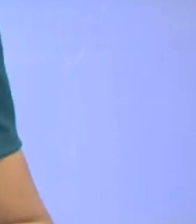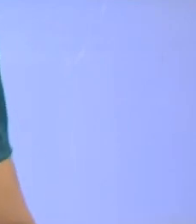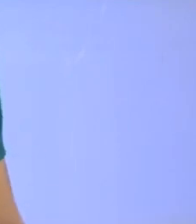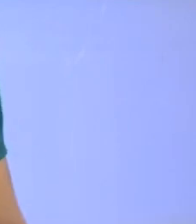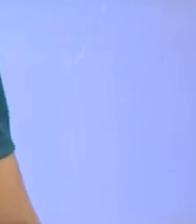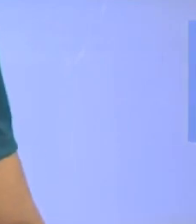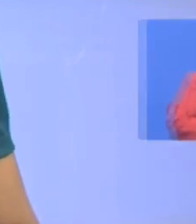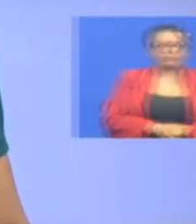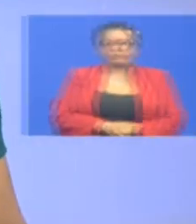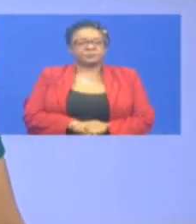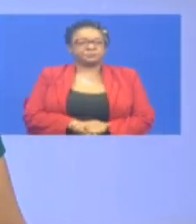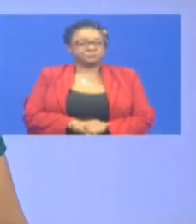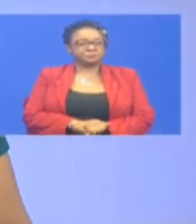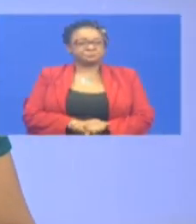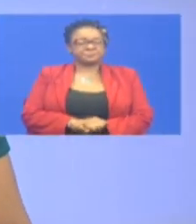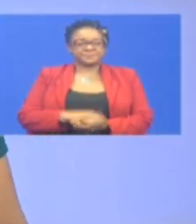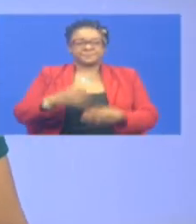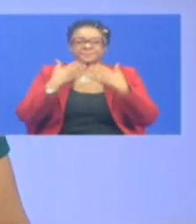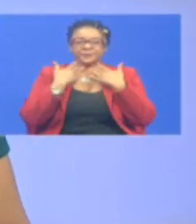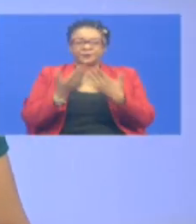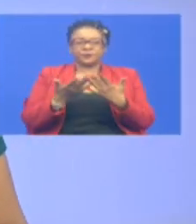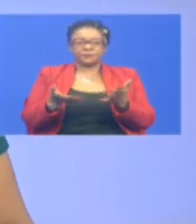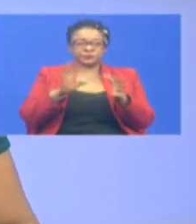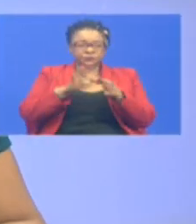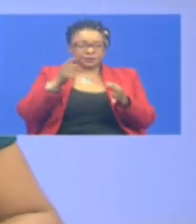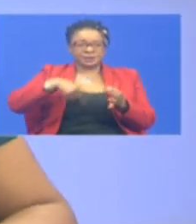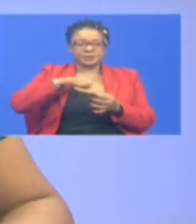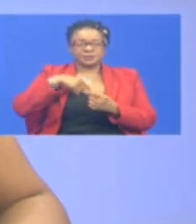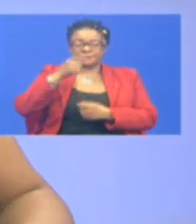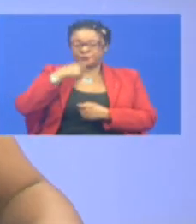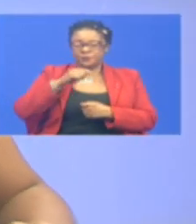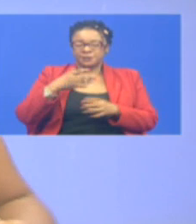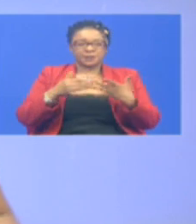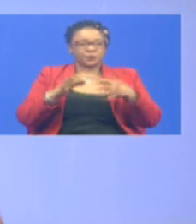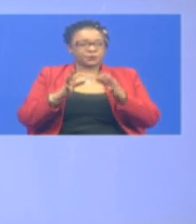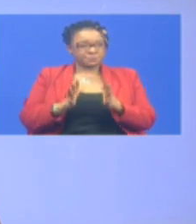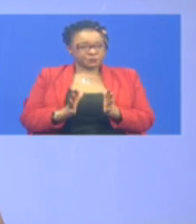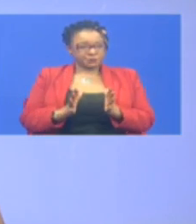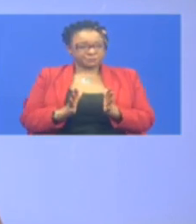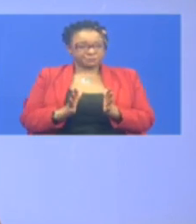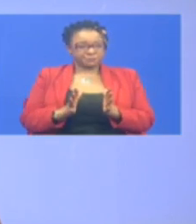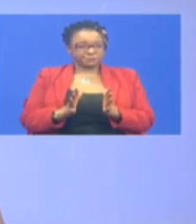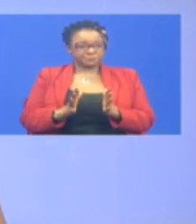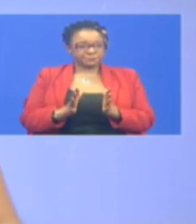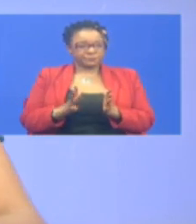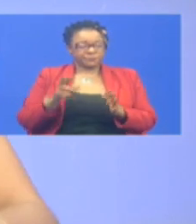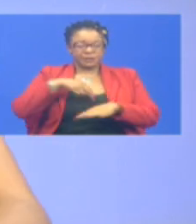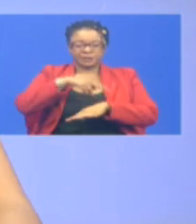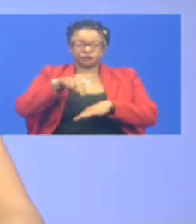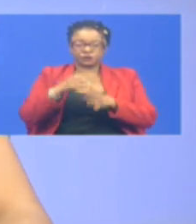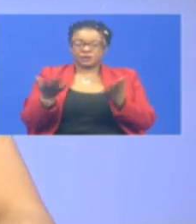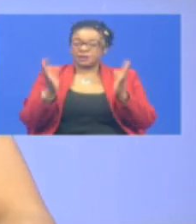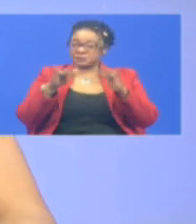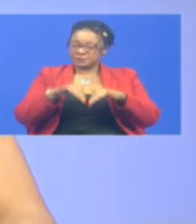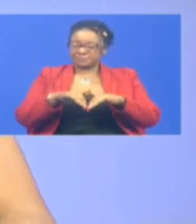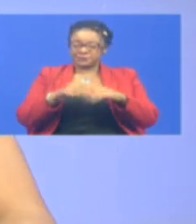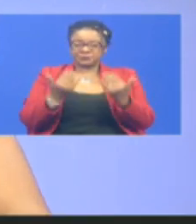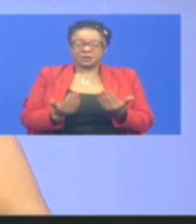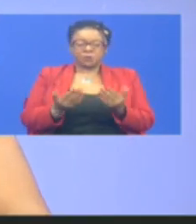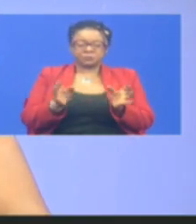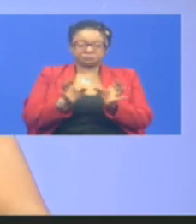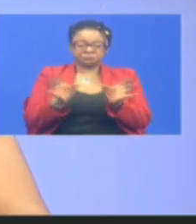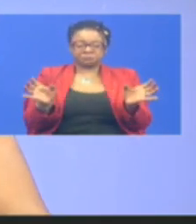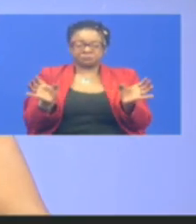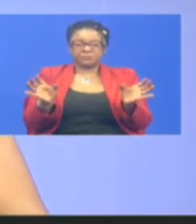Thanks for joining us. Flora Atieno is our sign language interpreter. Tonight, the National Assembly is divided on